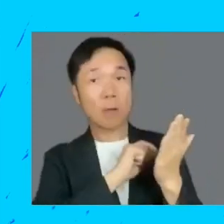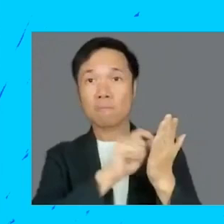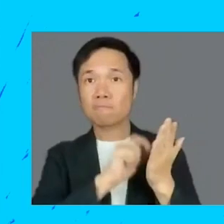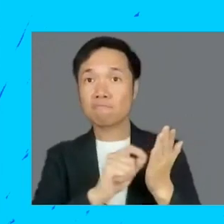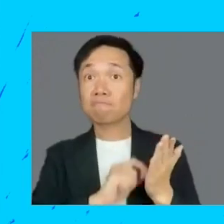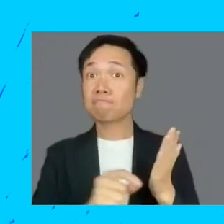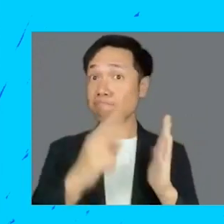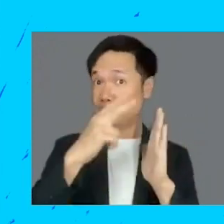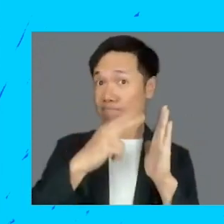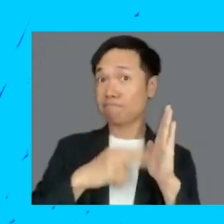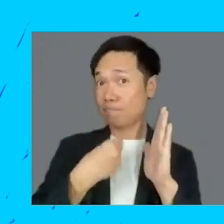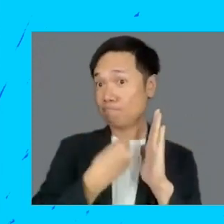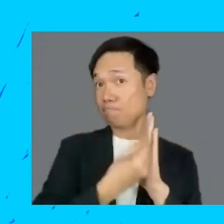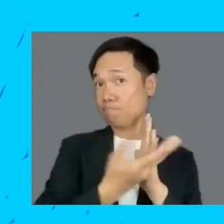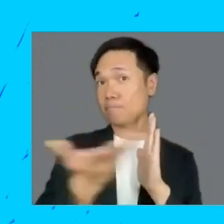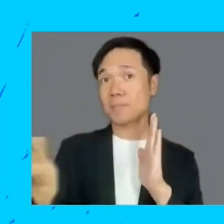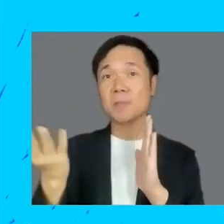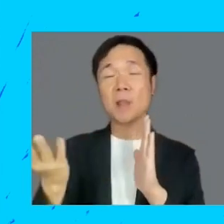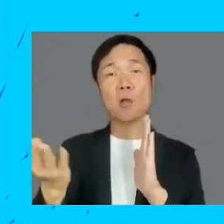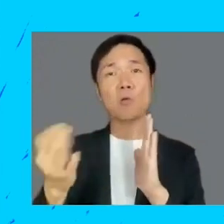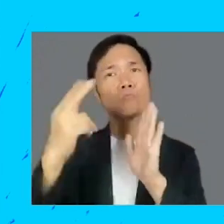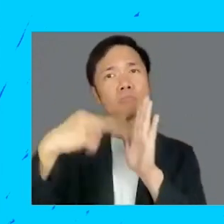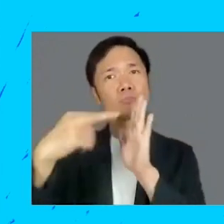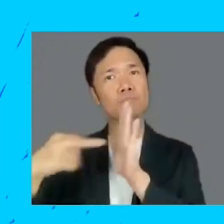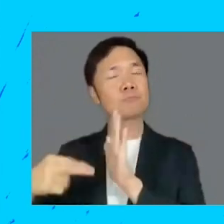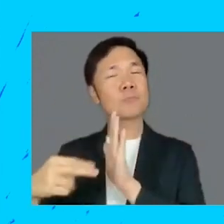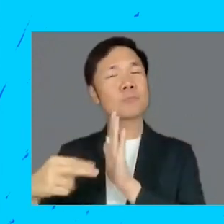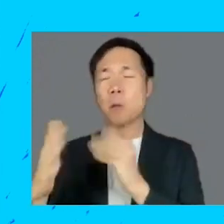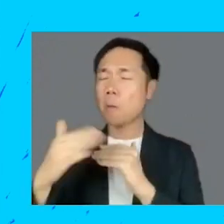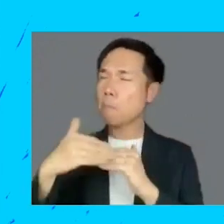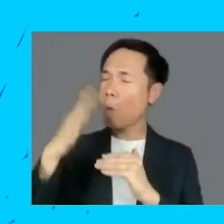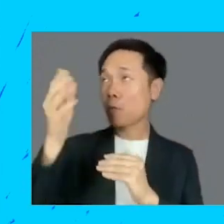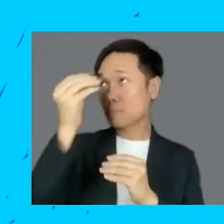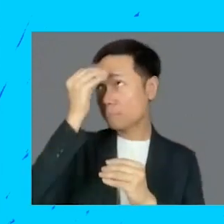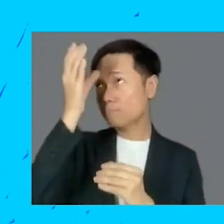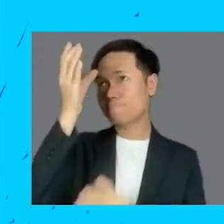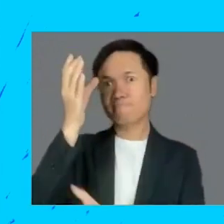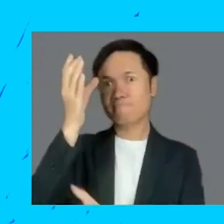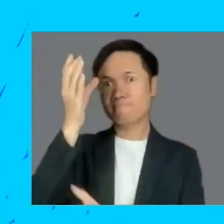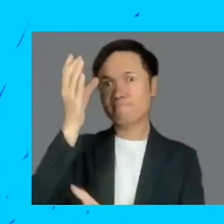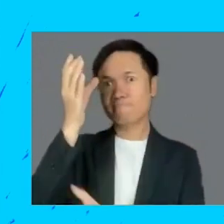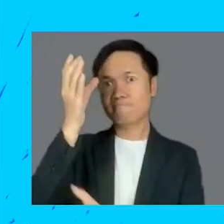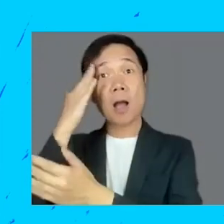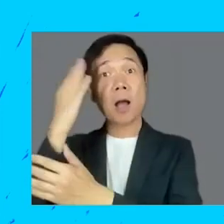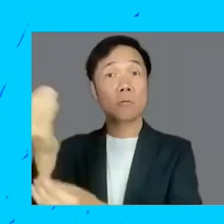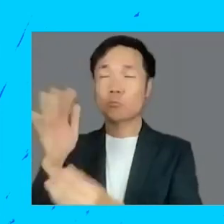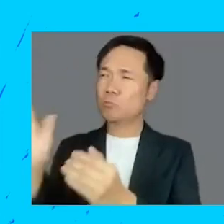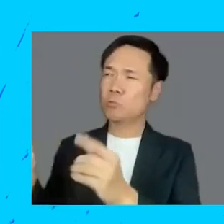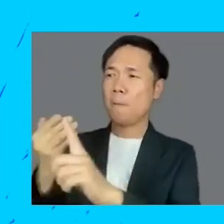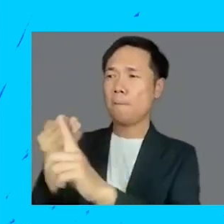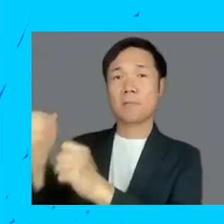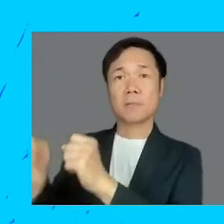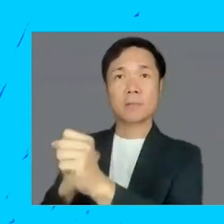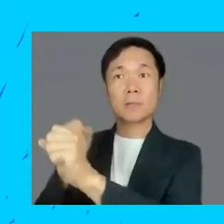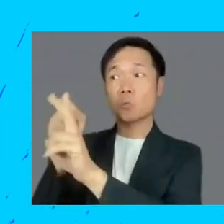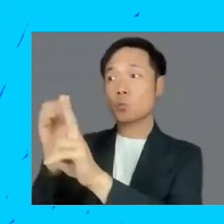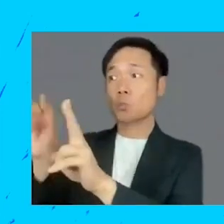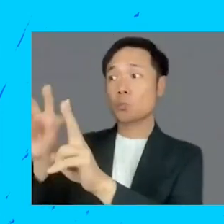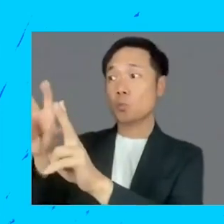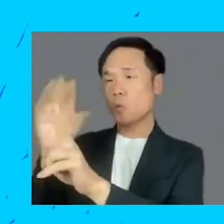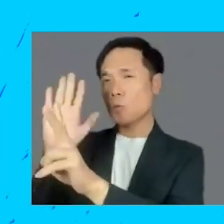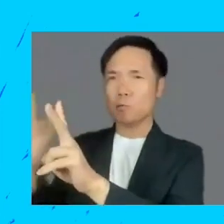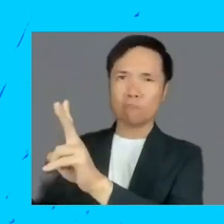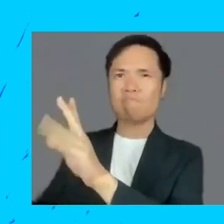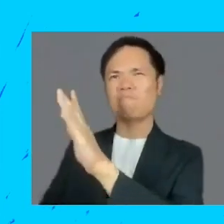conversation, just so we can, you know, be more informed when it comes to ending HIV by 2030. I'd like just to give